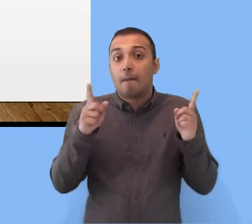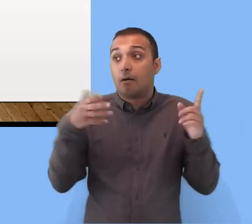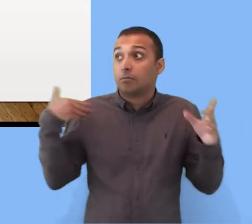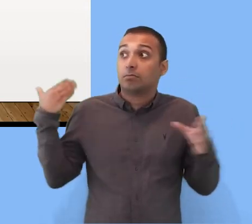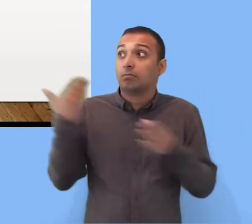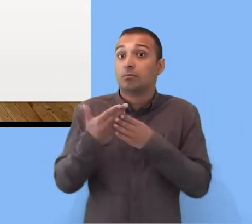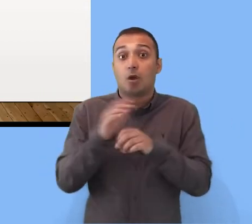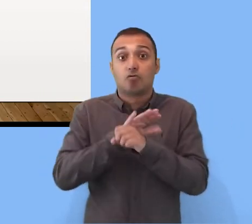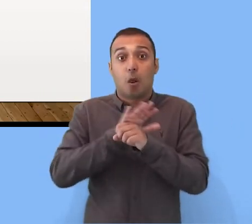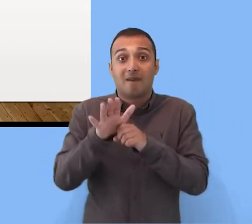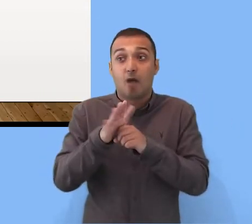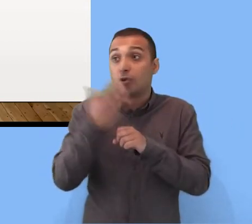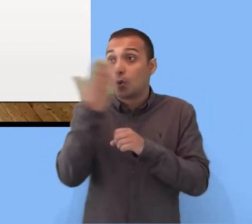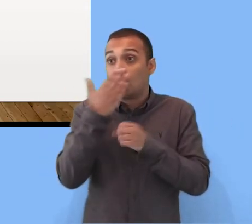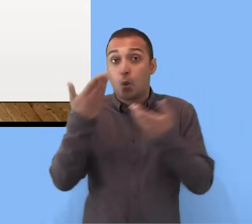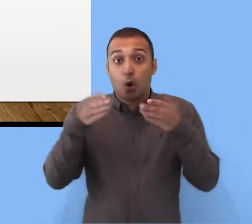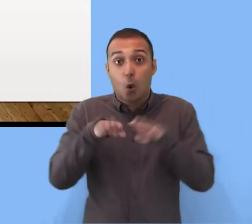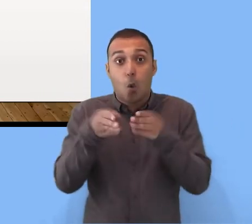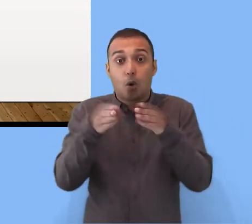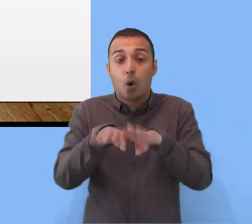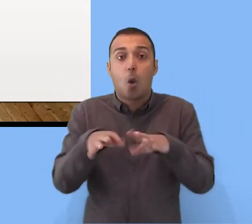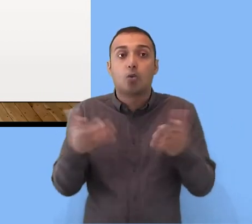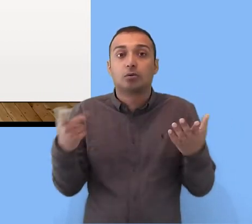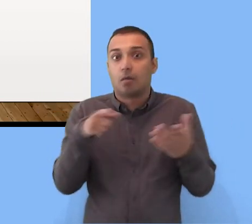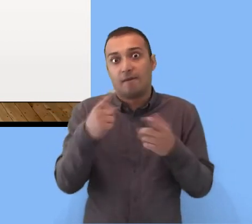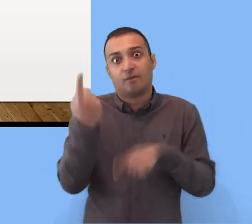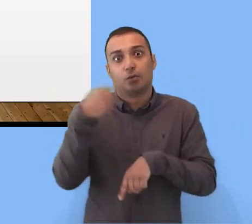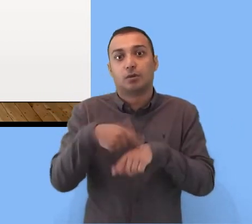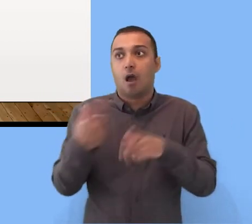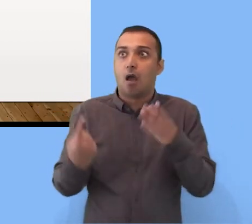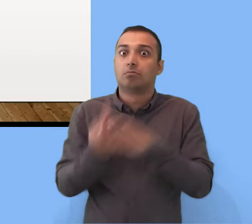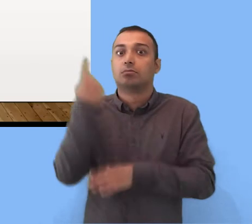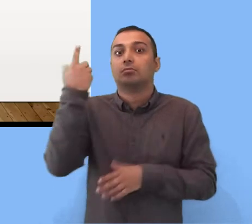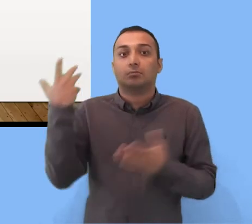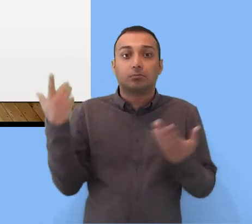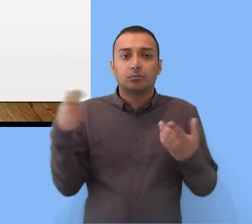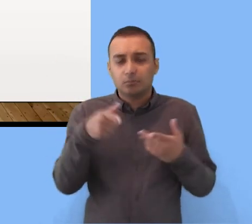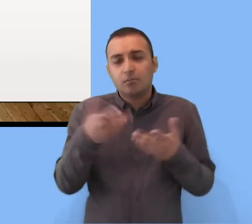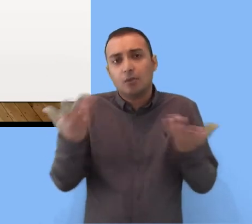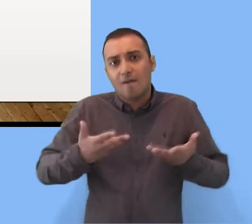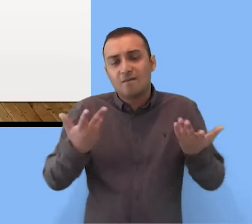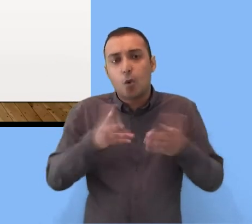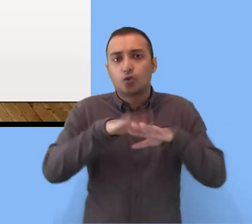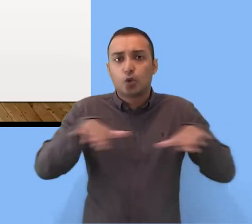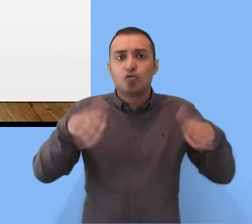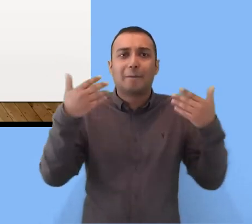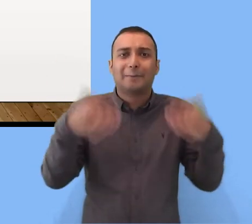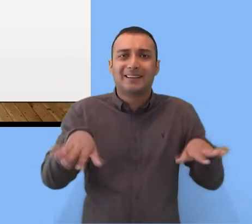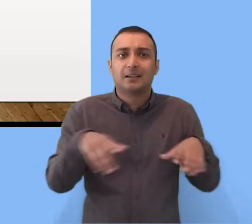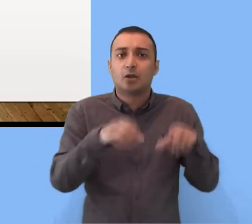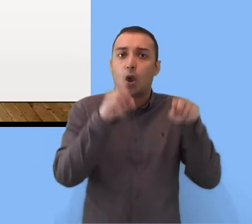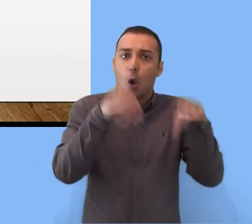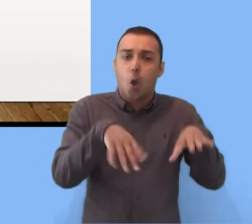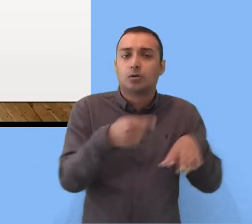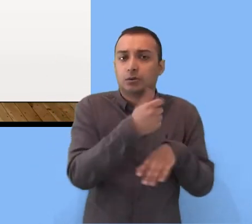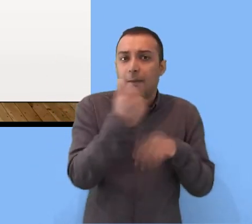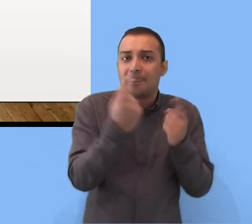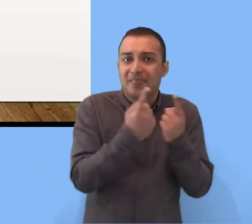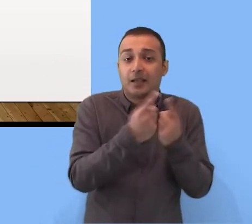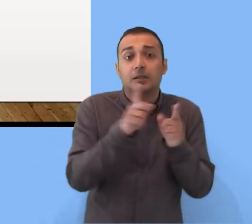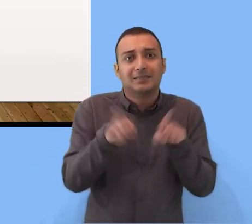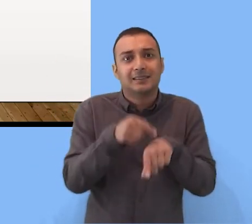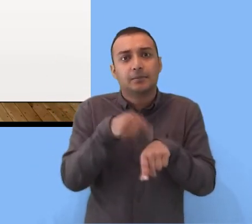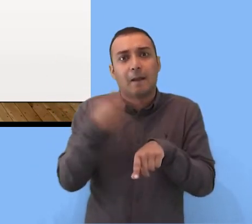And the idea that children were losing learning, yes, of course they've lost some things, but they've also gained a lot of